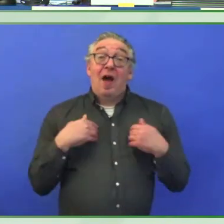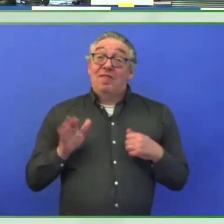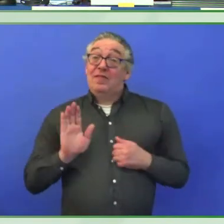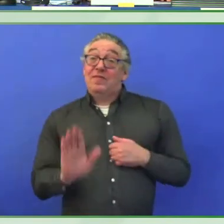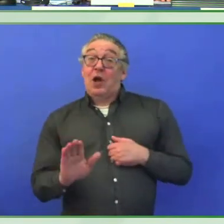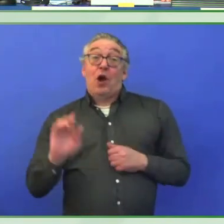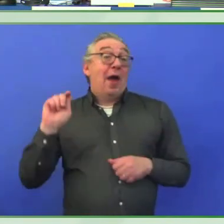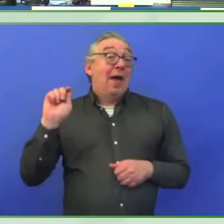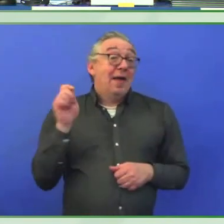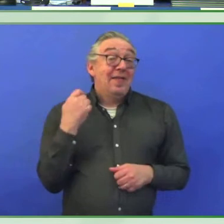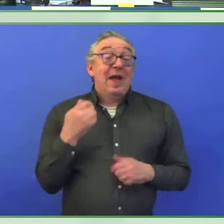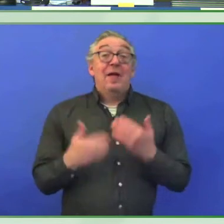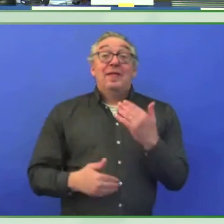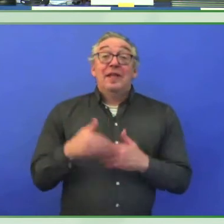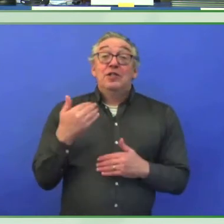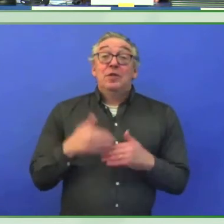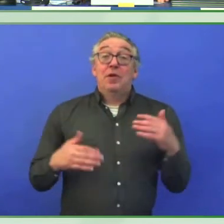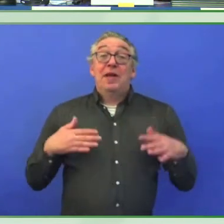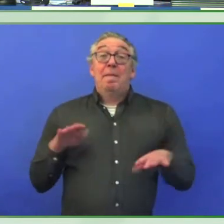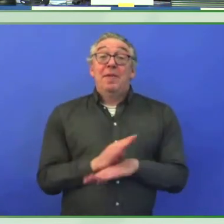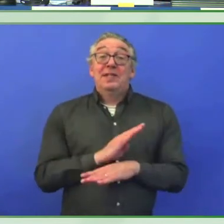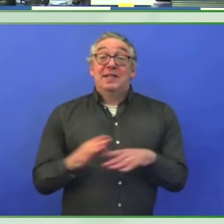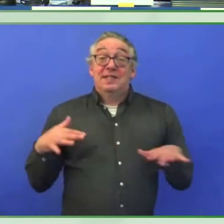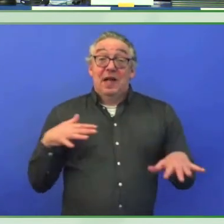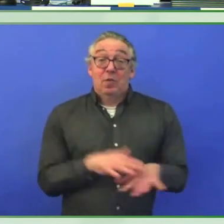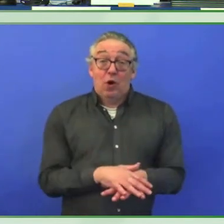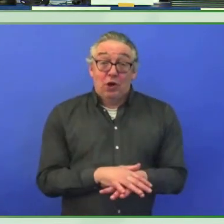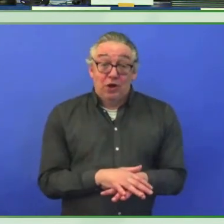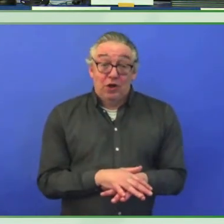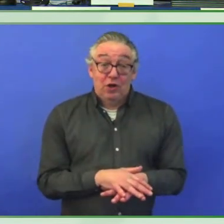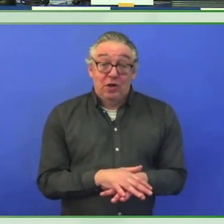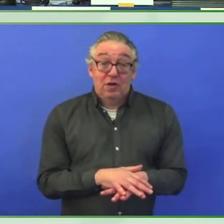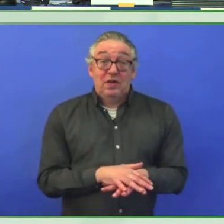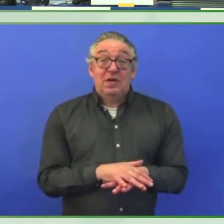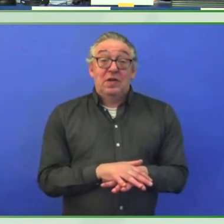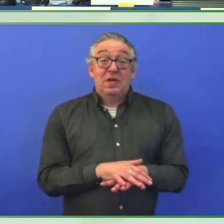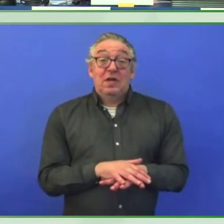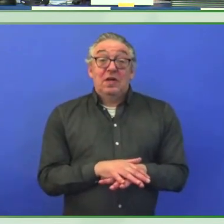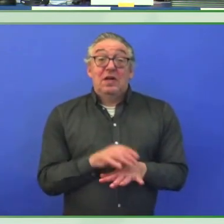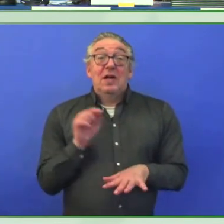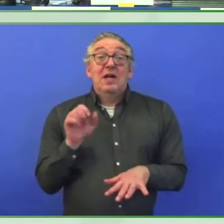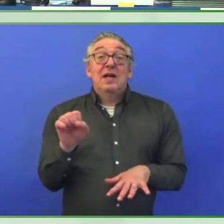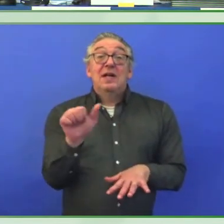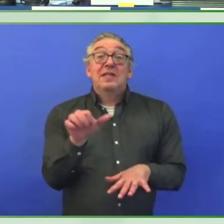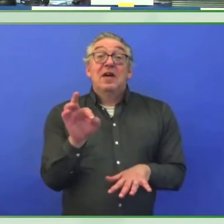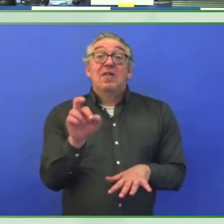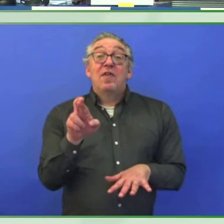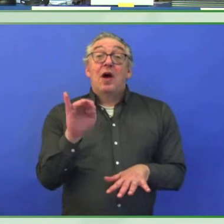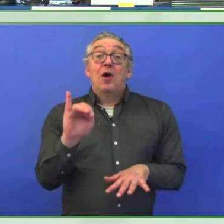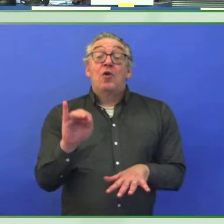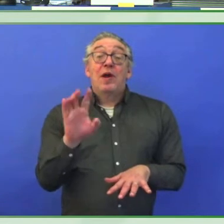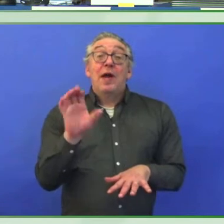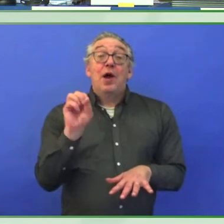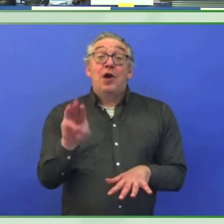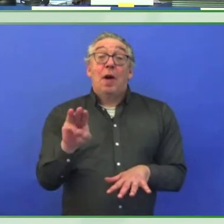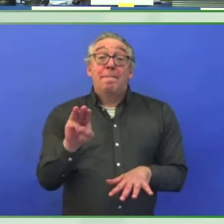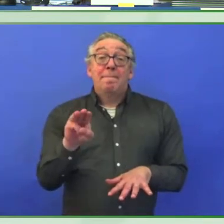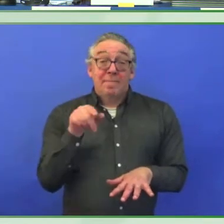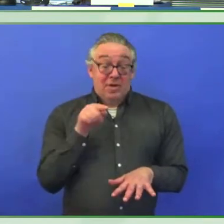member. In Safaricom, Kenya is a member, not only a member, actually Safaricom is sharing the Kenya Business and Disability Network. So I